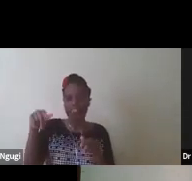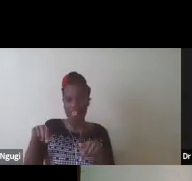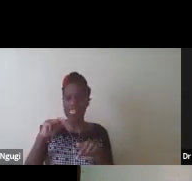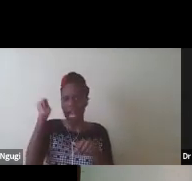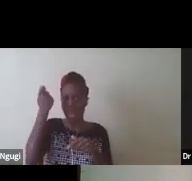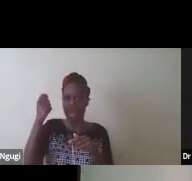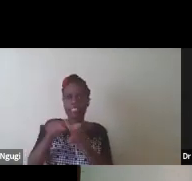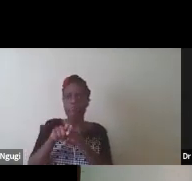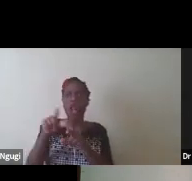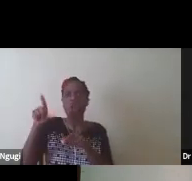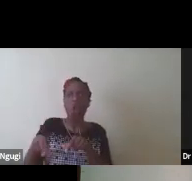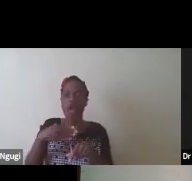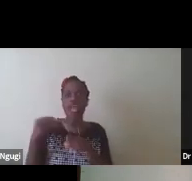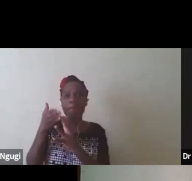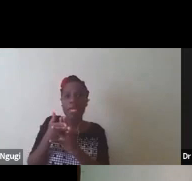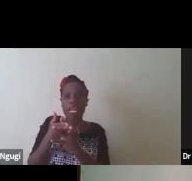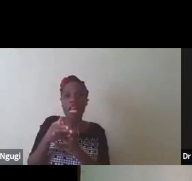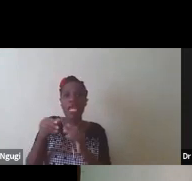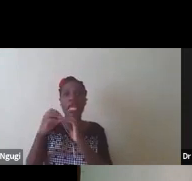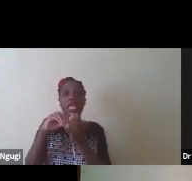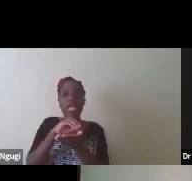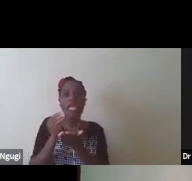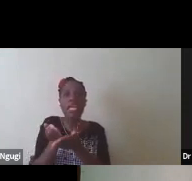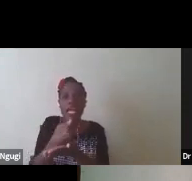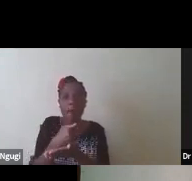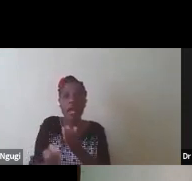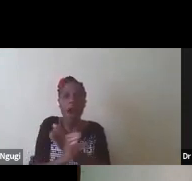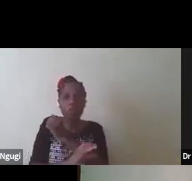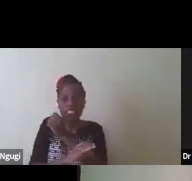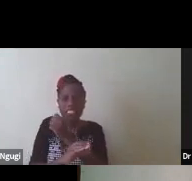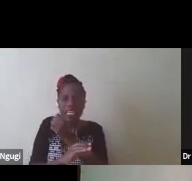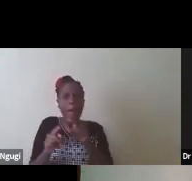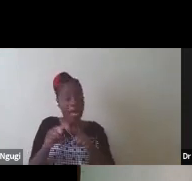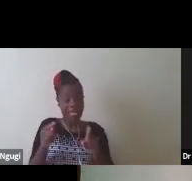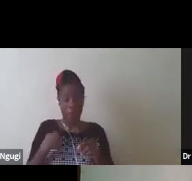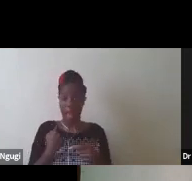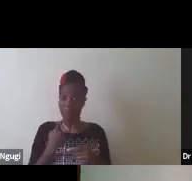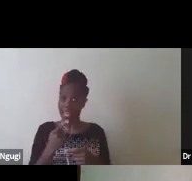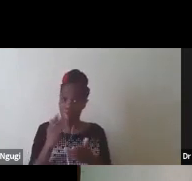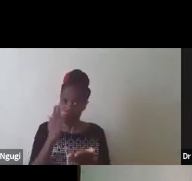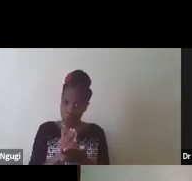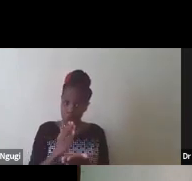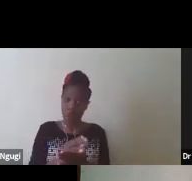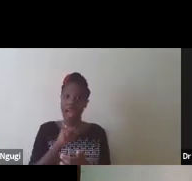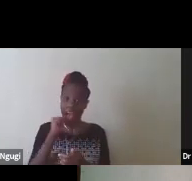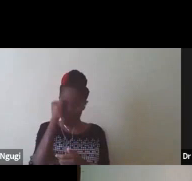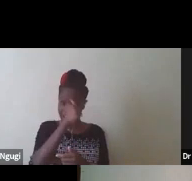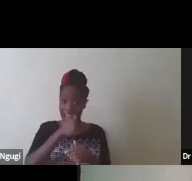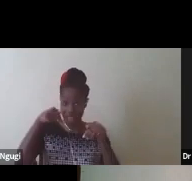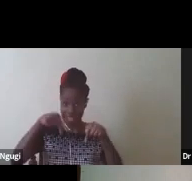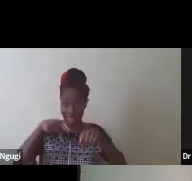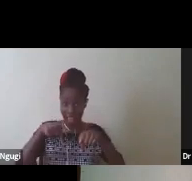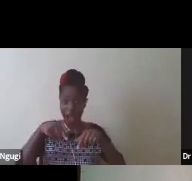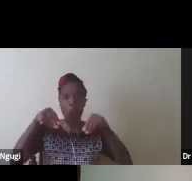are weaker, we may not get this. But I assure you, in Africa, I'm very hopeful quality rights